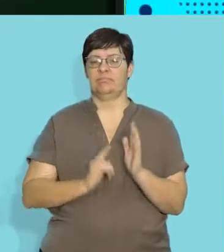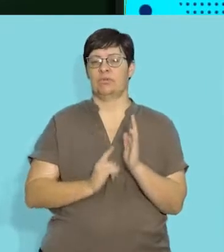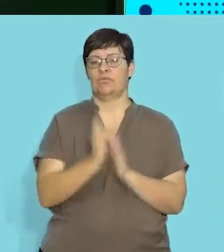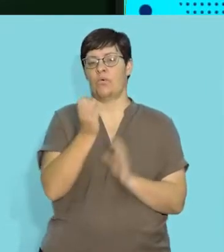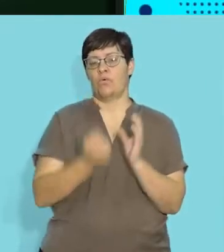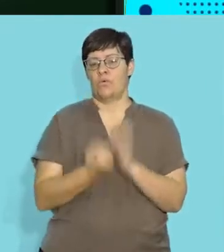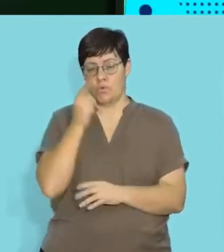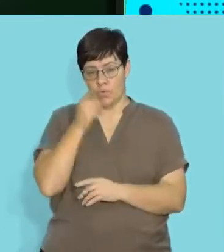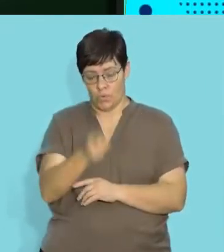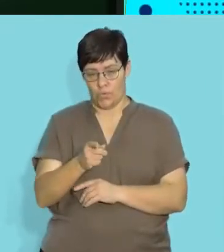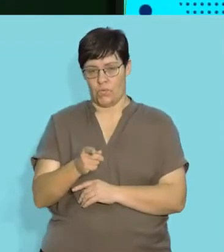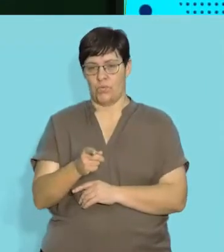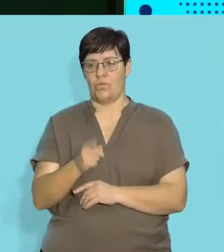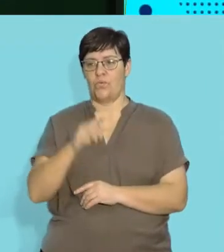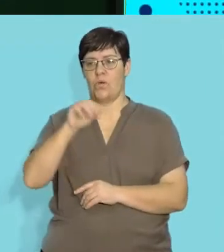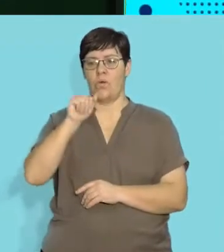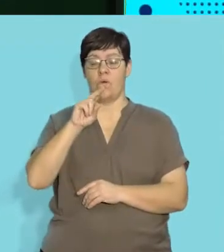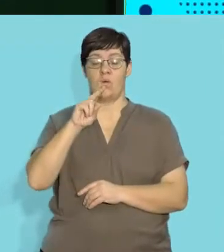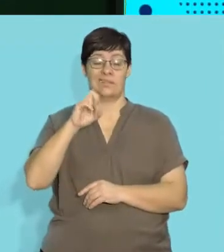the auxins in those areas.